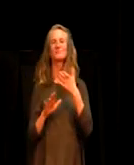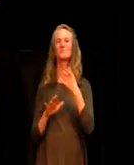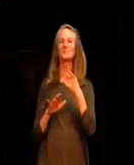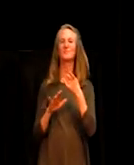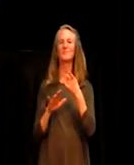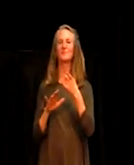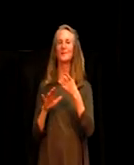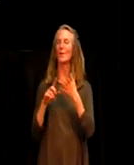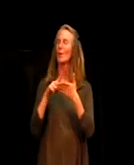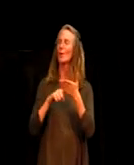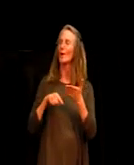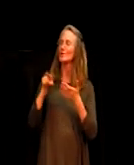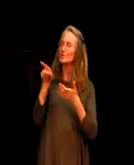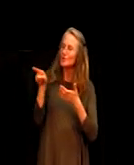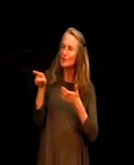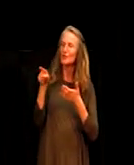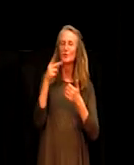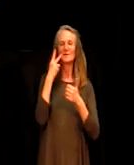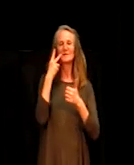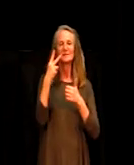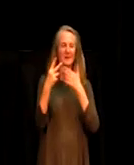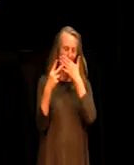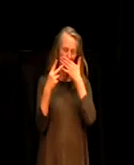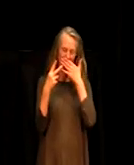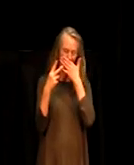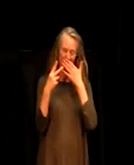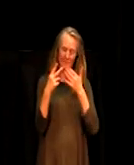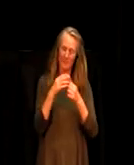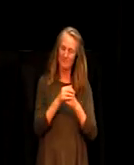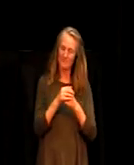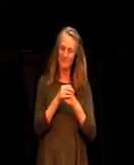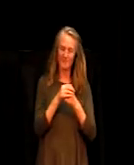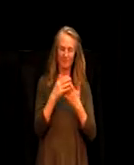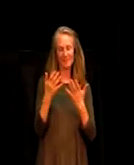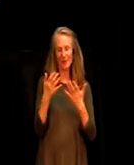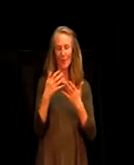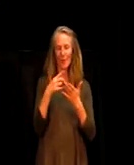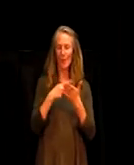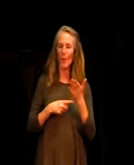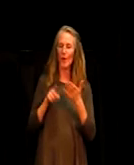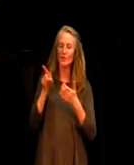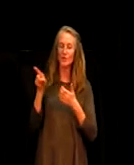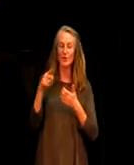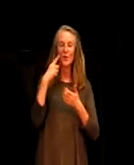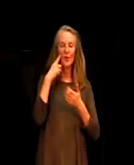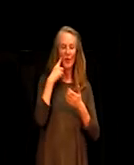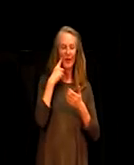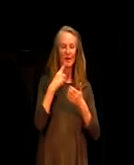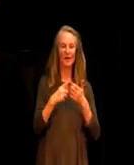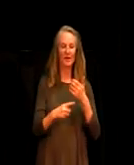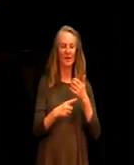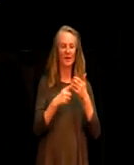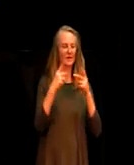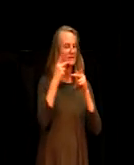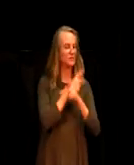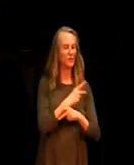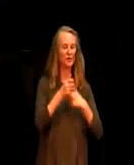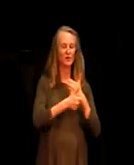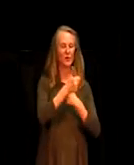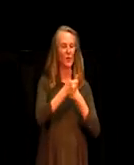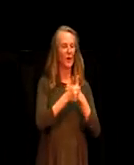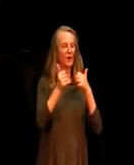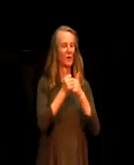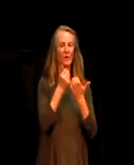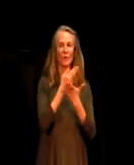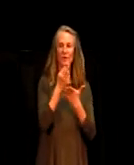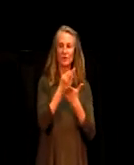is, what do you see, I guess besides the obvious being funding, as the greatest threat to research